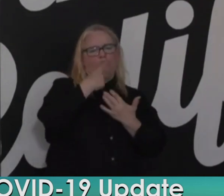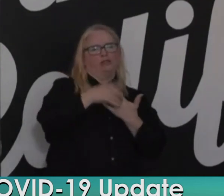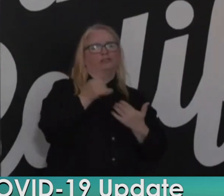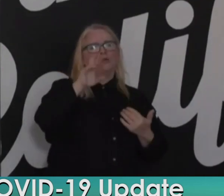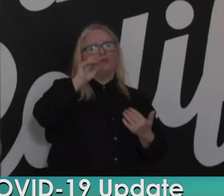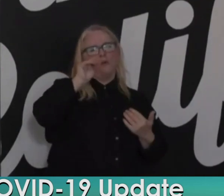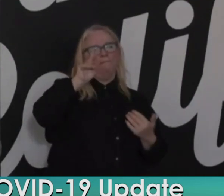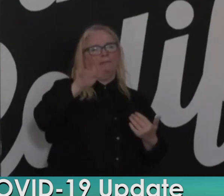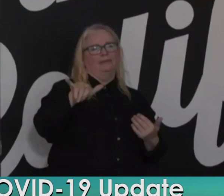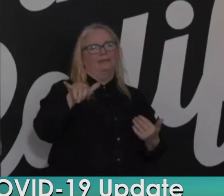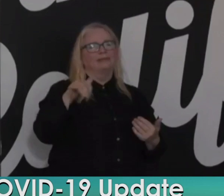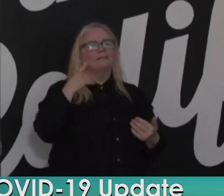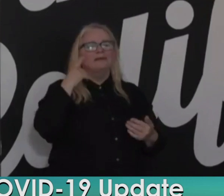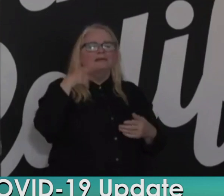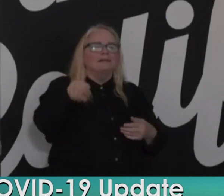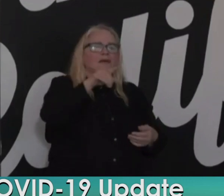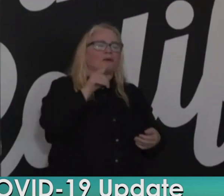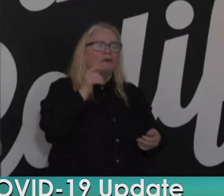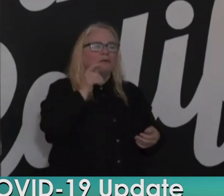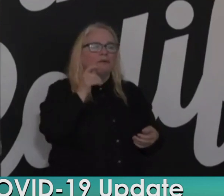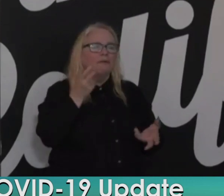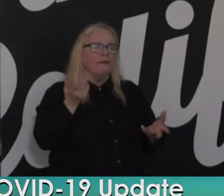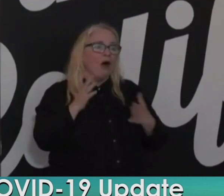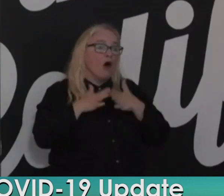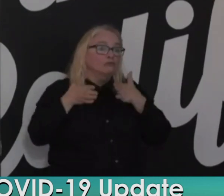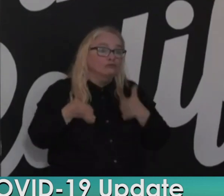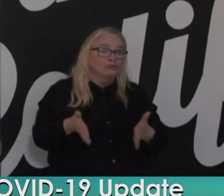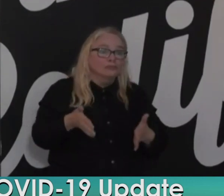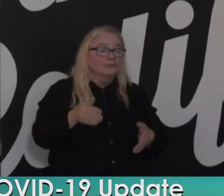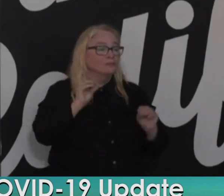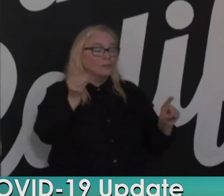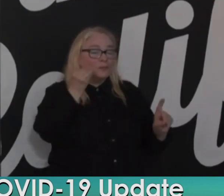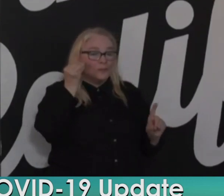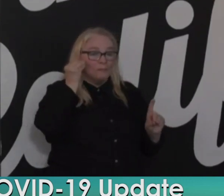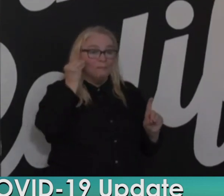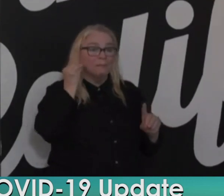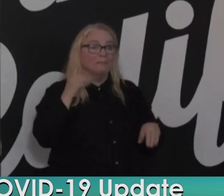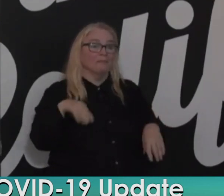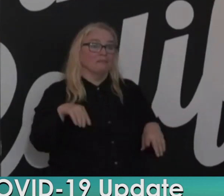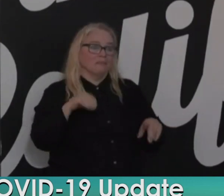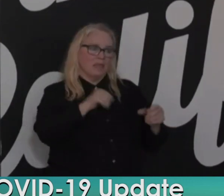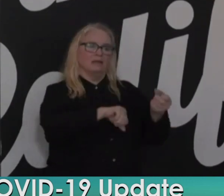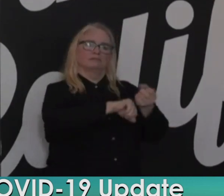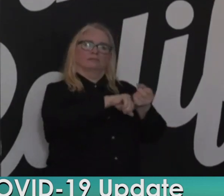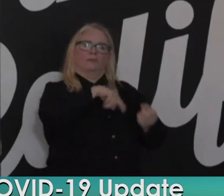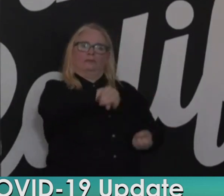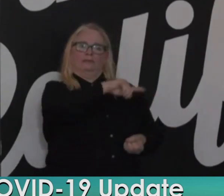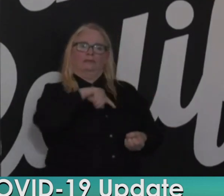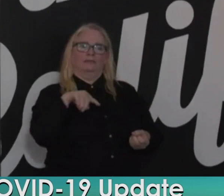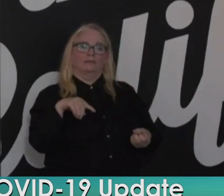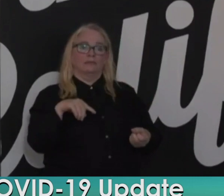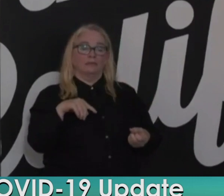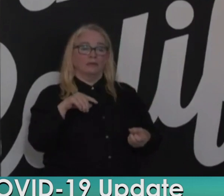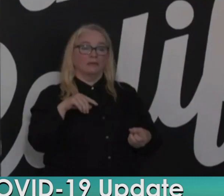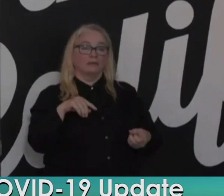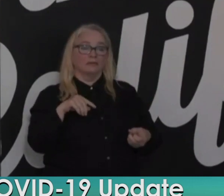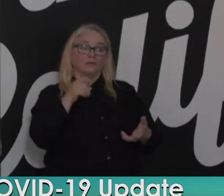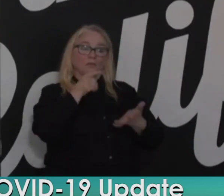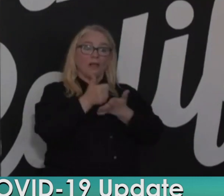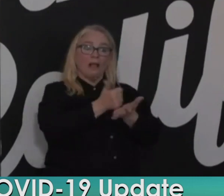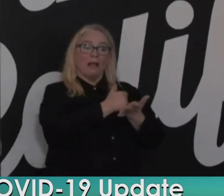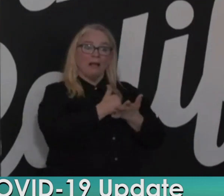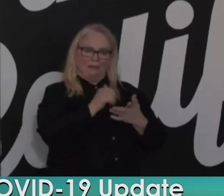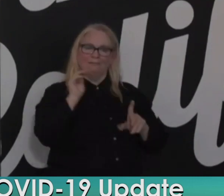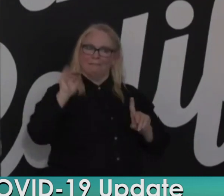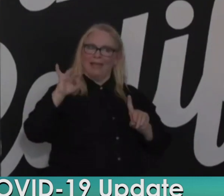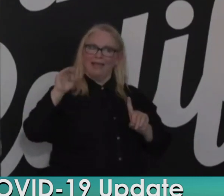are out on the streets and sidewalks and in shelters, are homeless, and get their support. Darrell was critical in helping advance that effort.